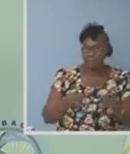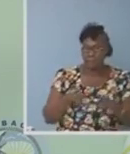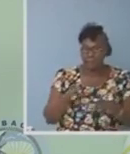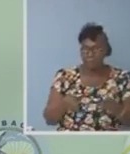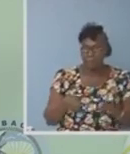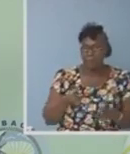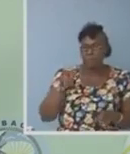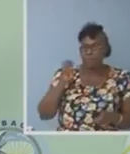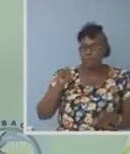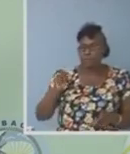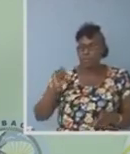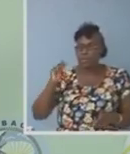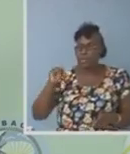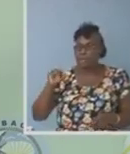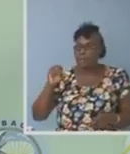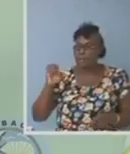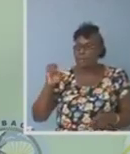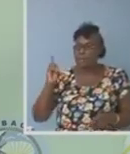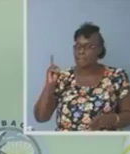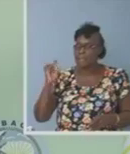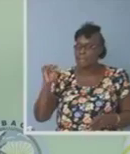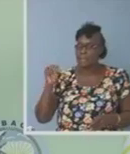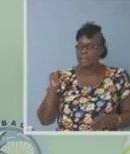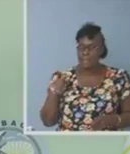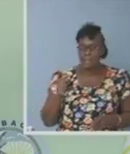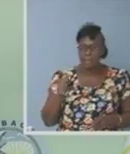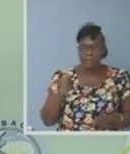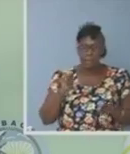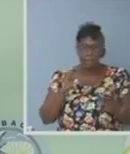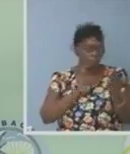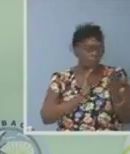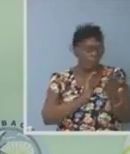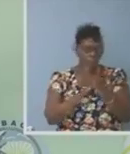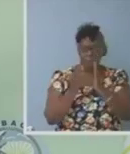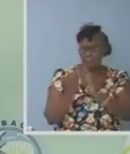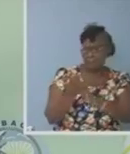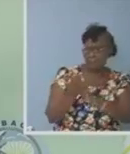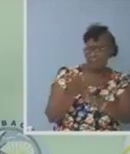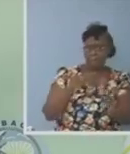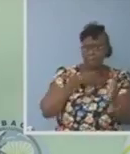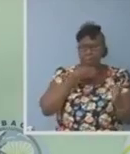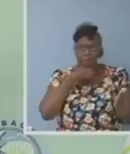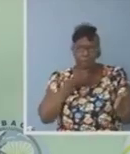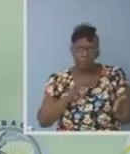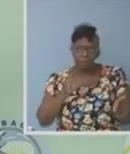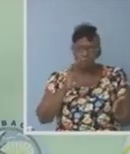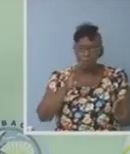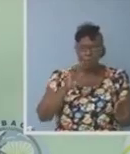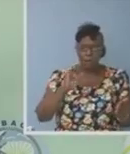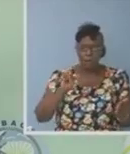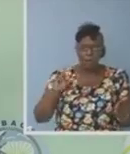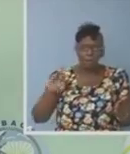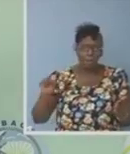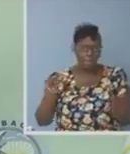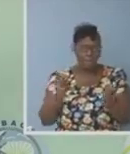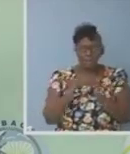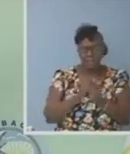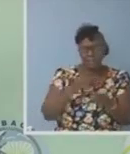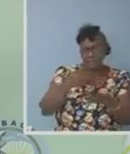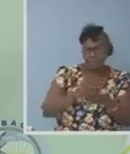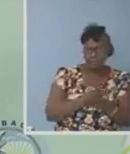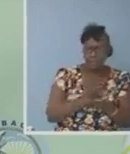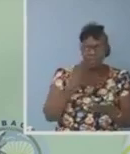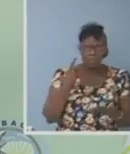they are comparing old bills with current bills, and I've asked that a database be compiled in terms